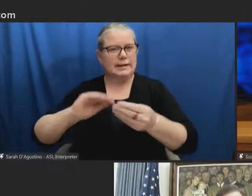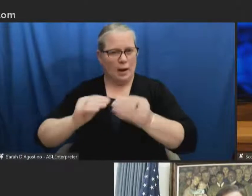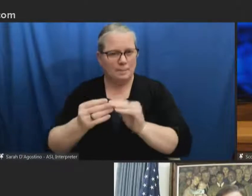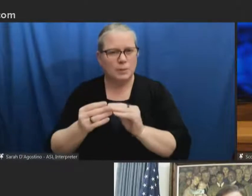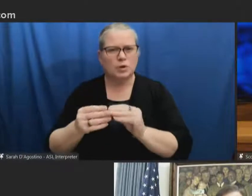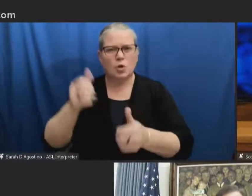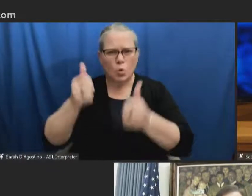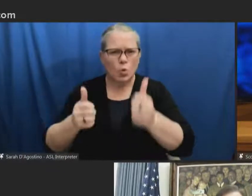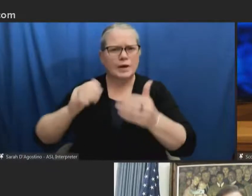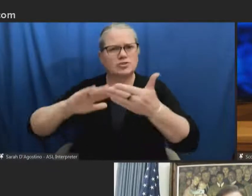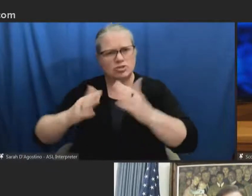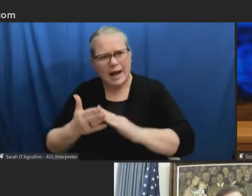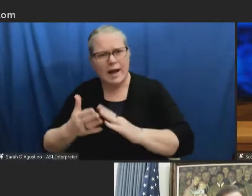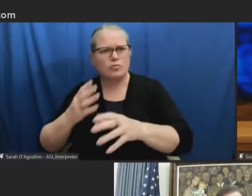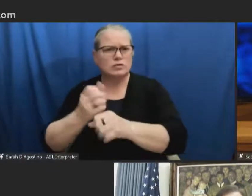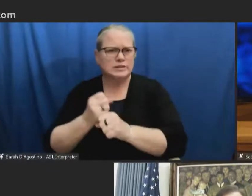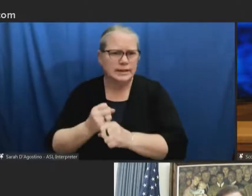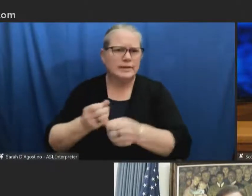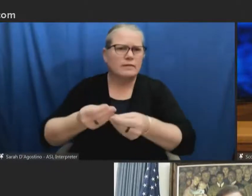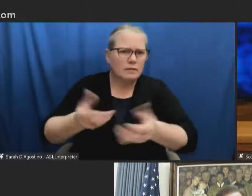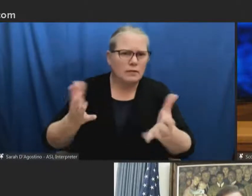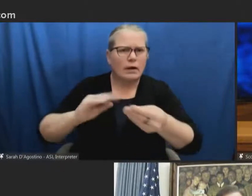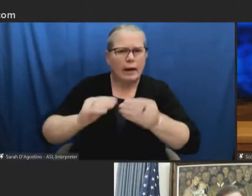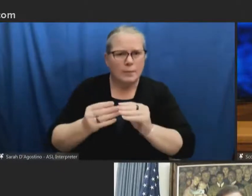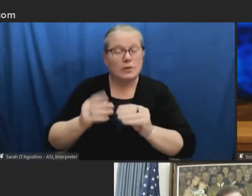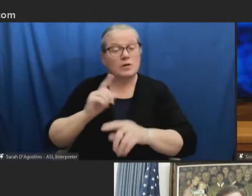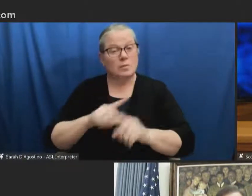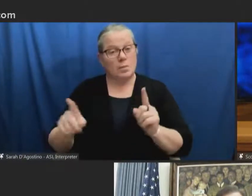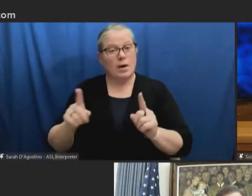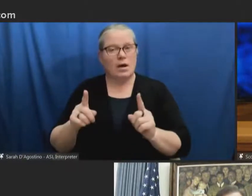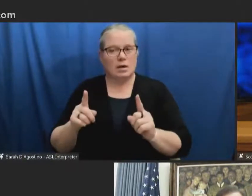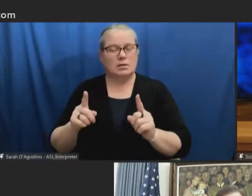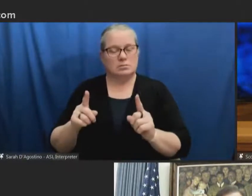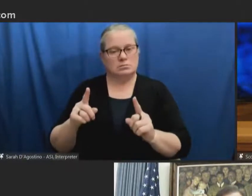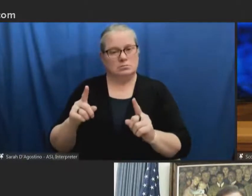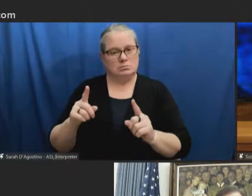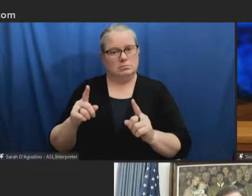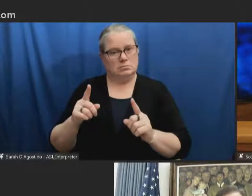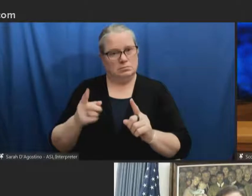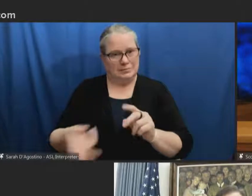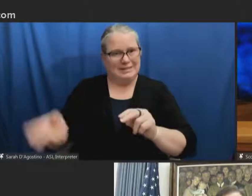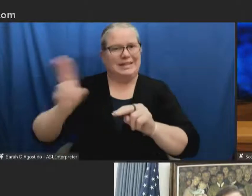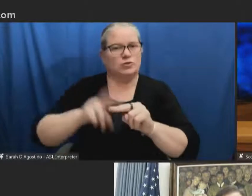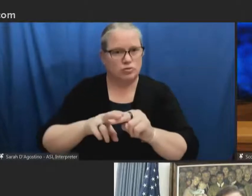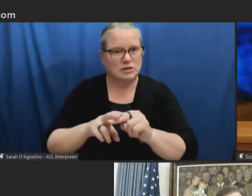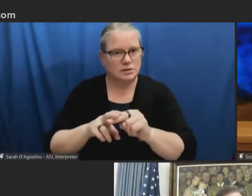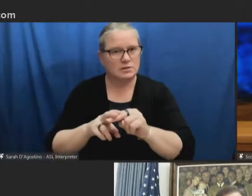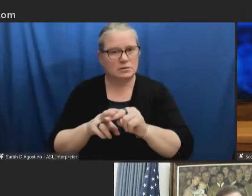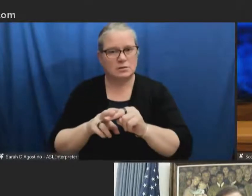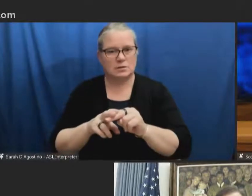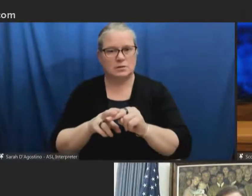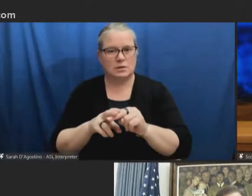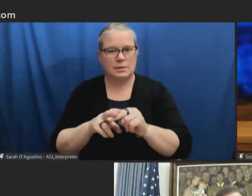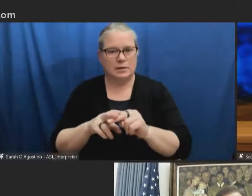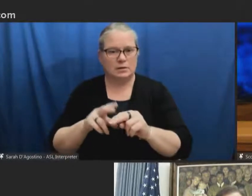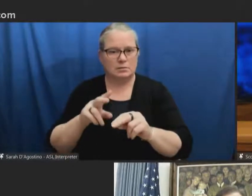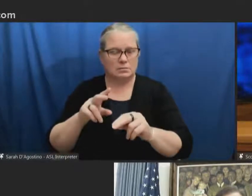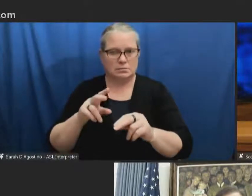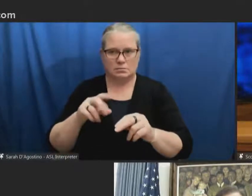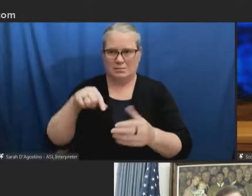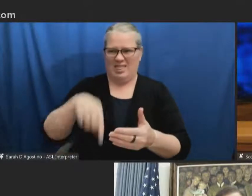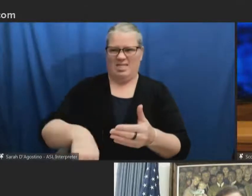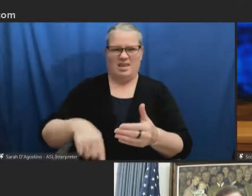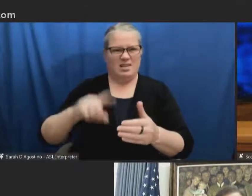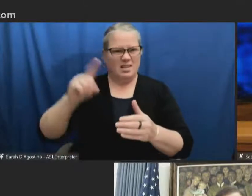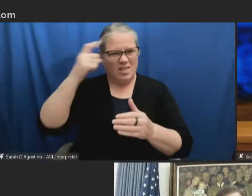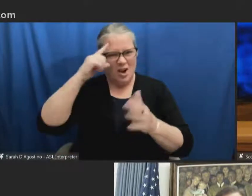the number of kits has increased quite a bit. Just in this press conference, the governor has given two different numbers. I think one was 3